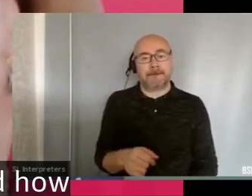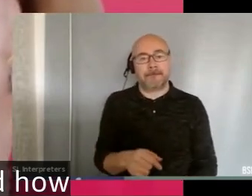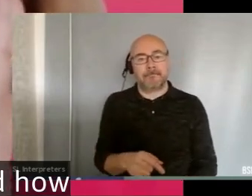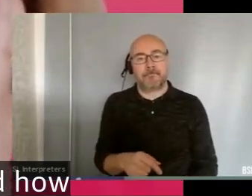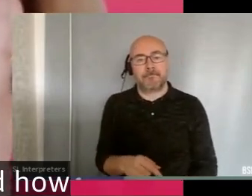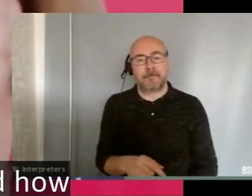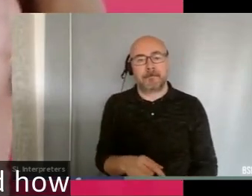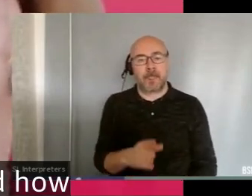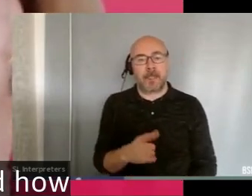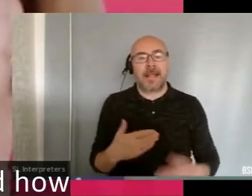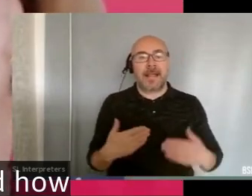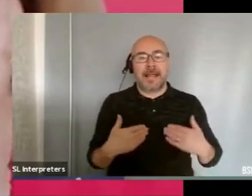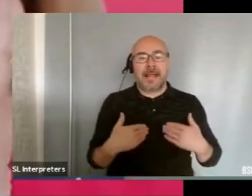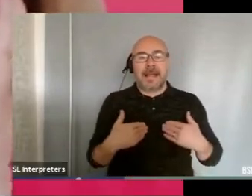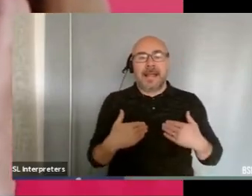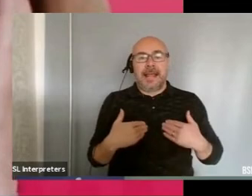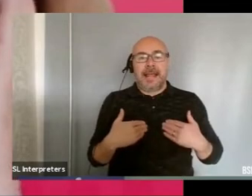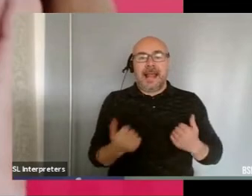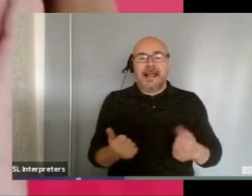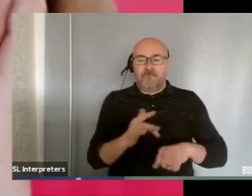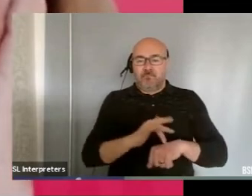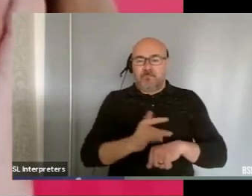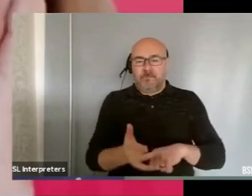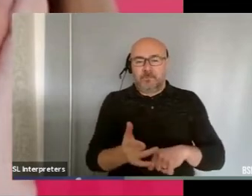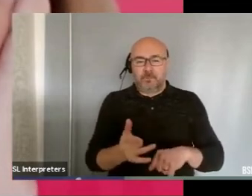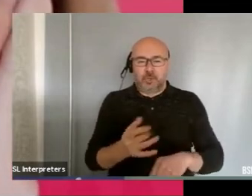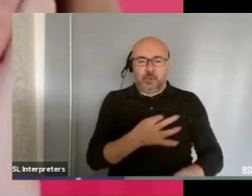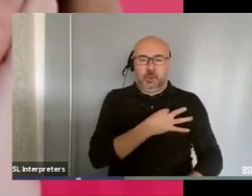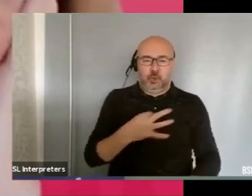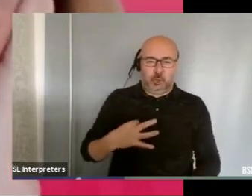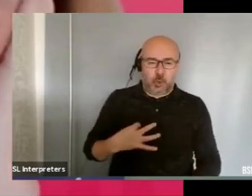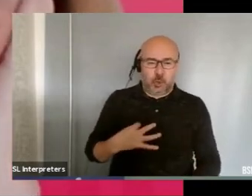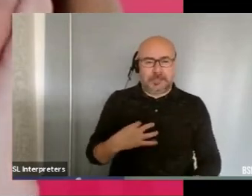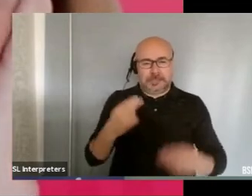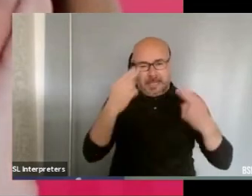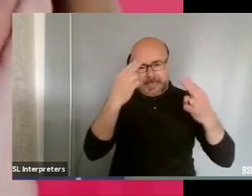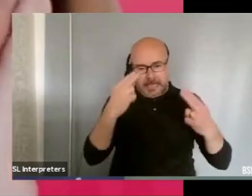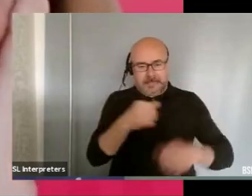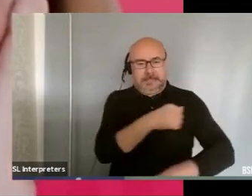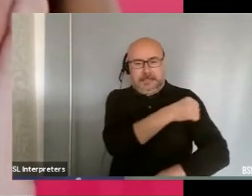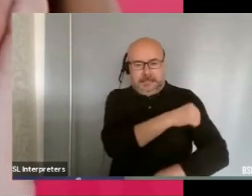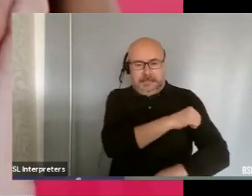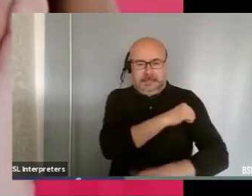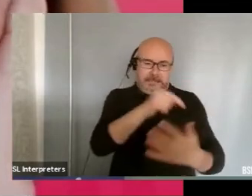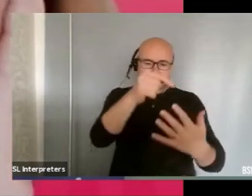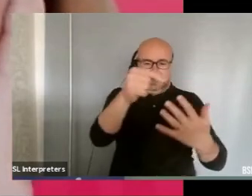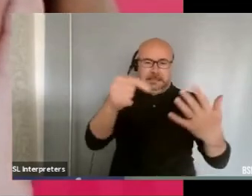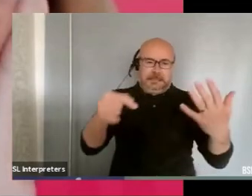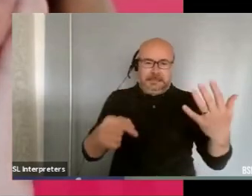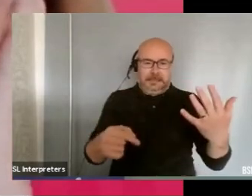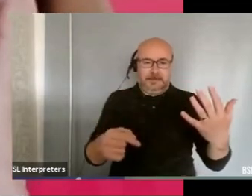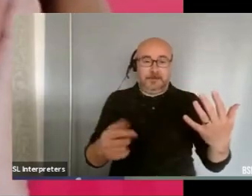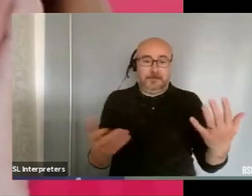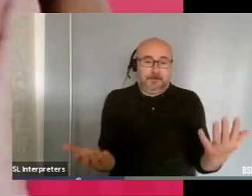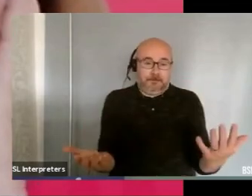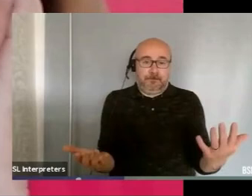how do we encourage health professionals? How do we get these messages across? Because we